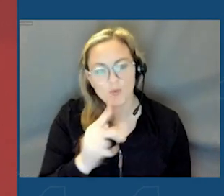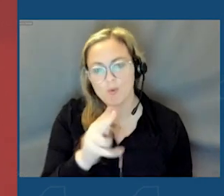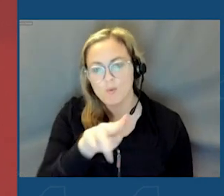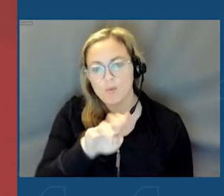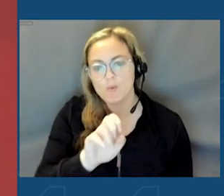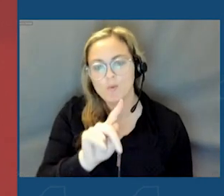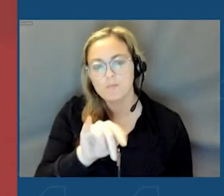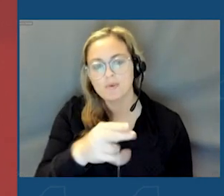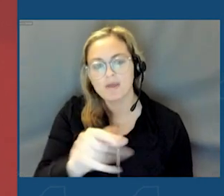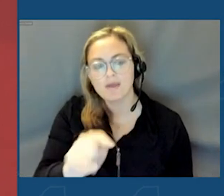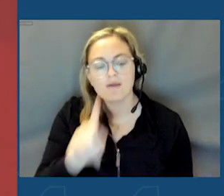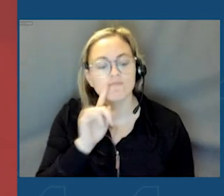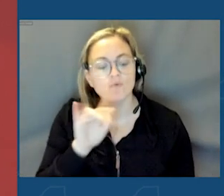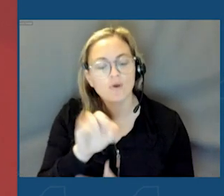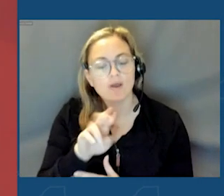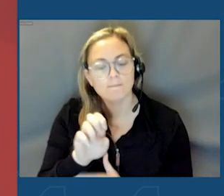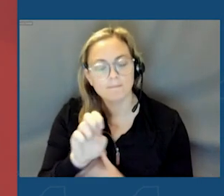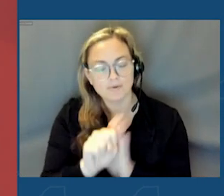of Empire State Development.